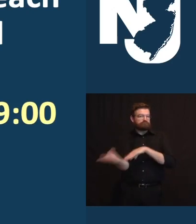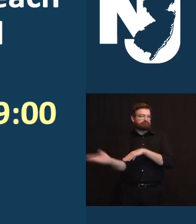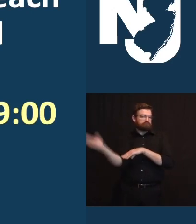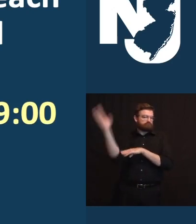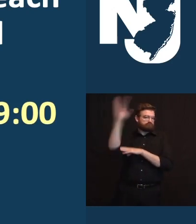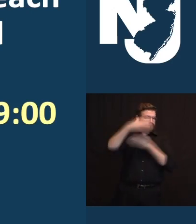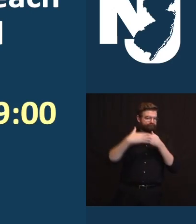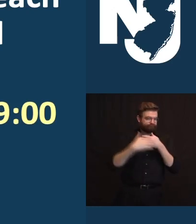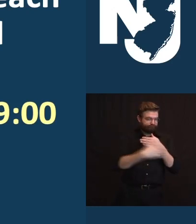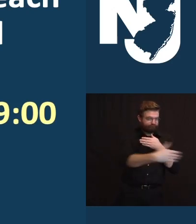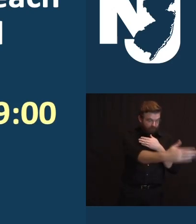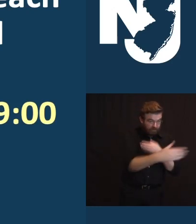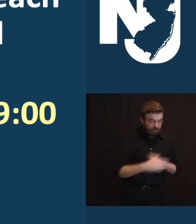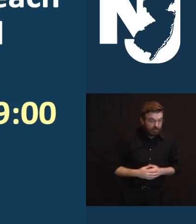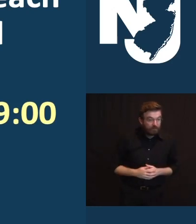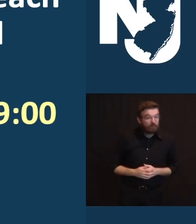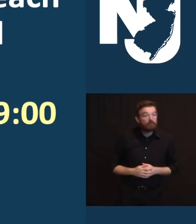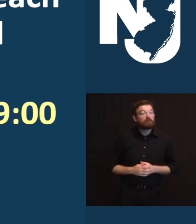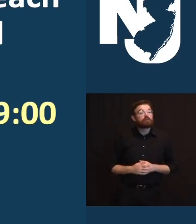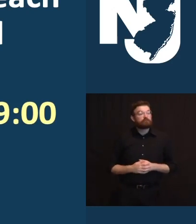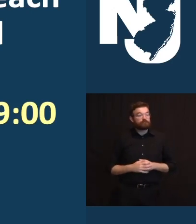Authority's website at